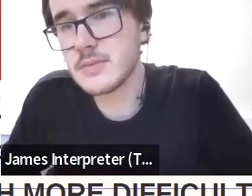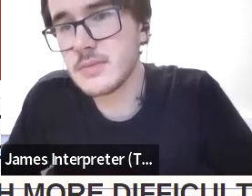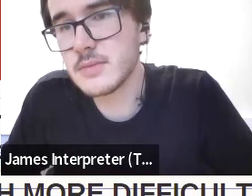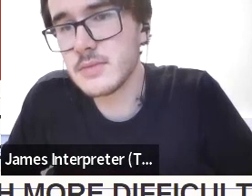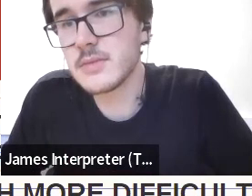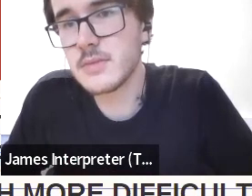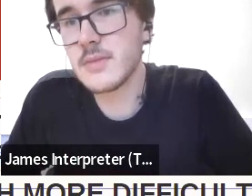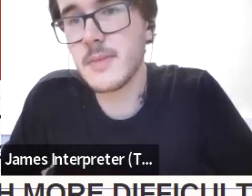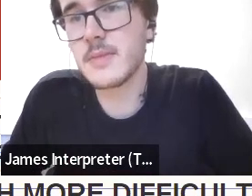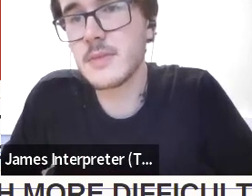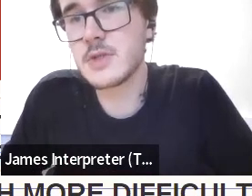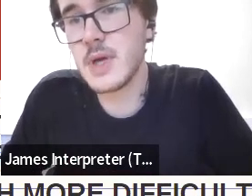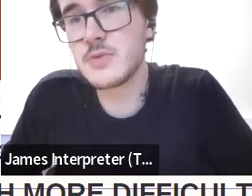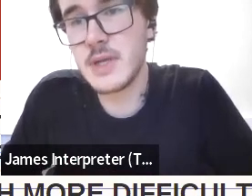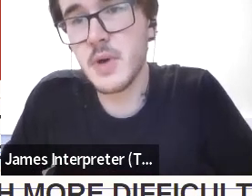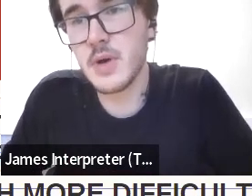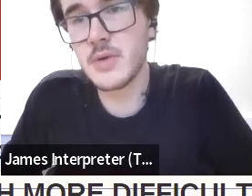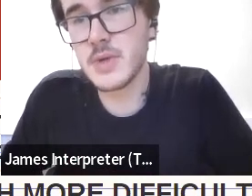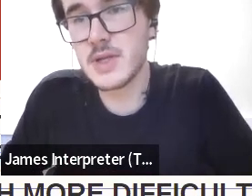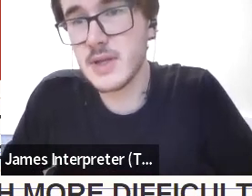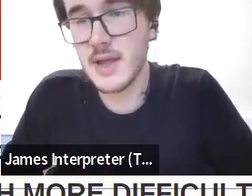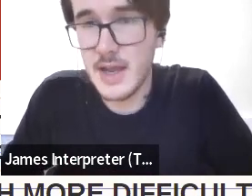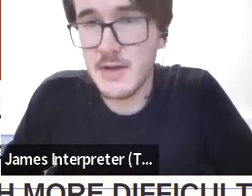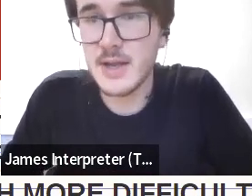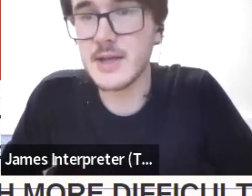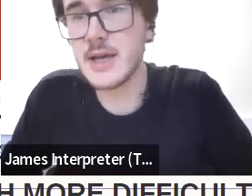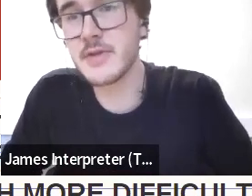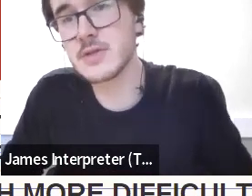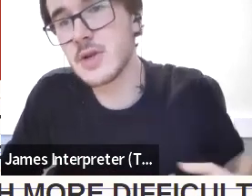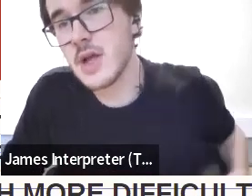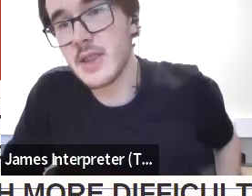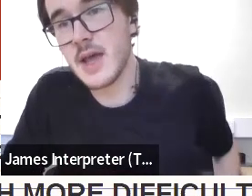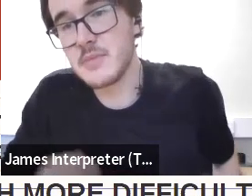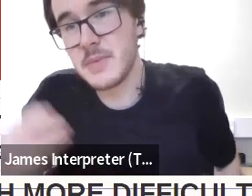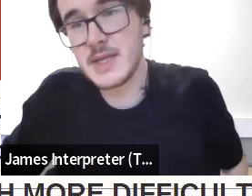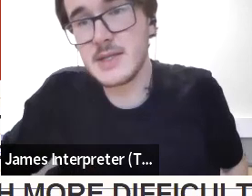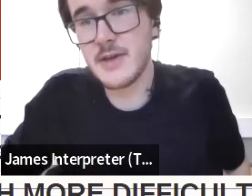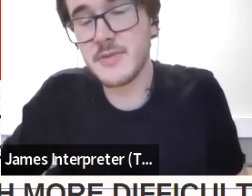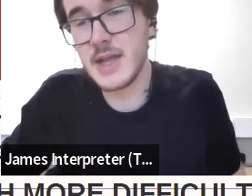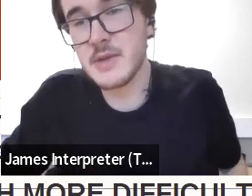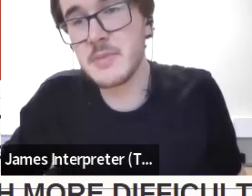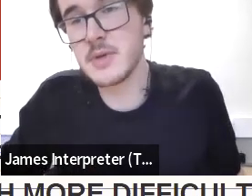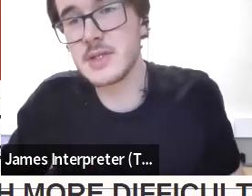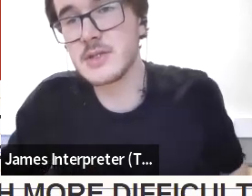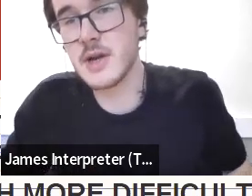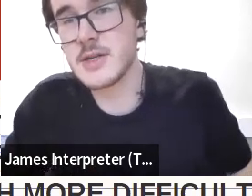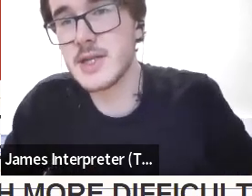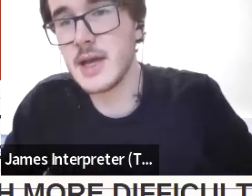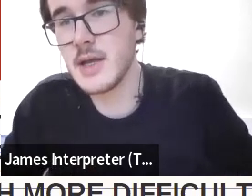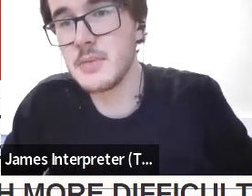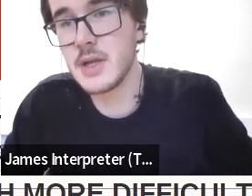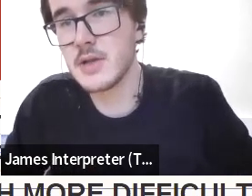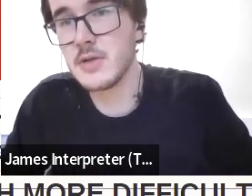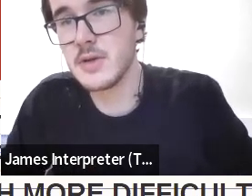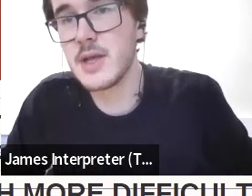So it's really important that with hearing and deaf culture, that maybe hearing people can start to